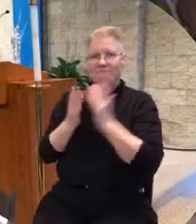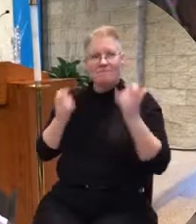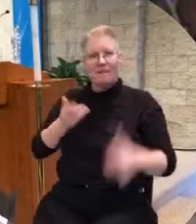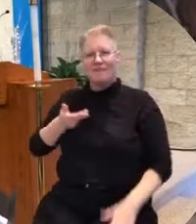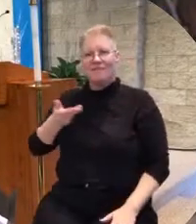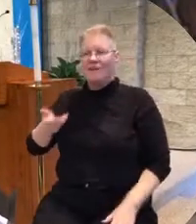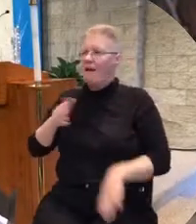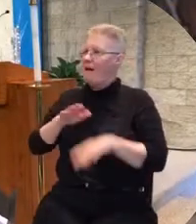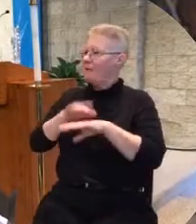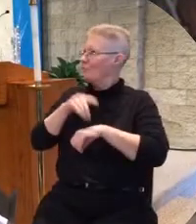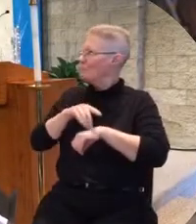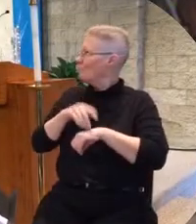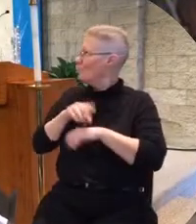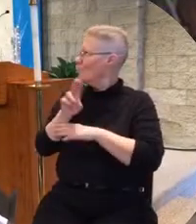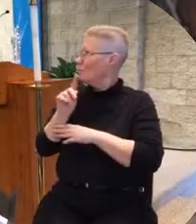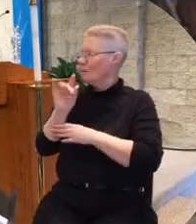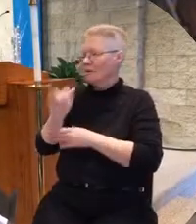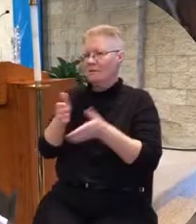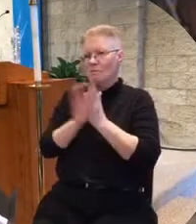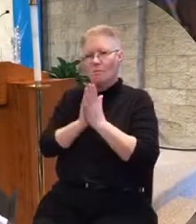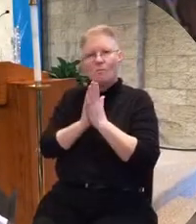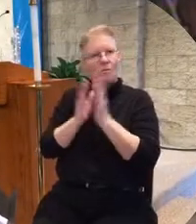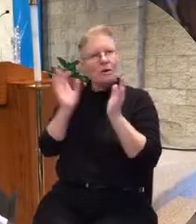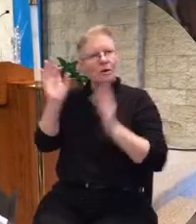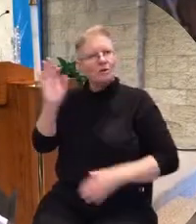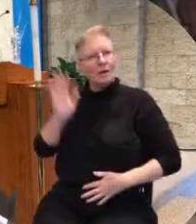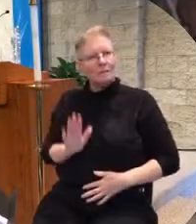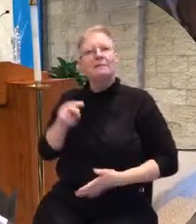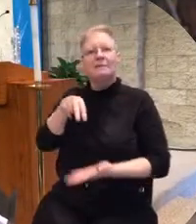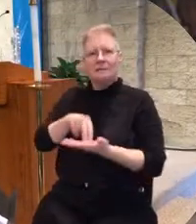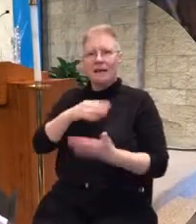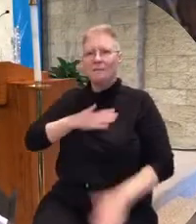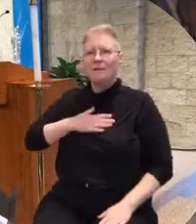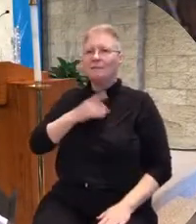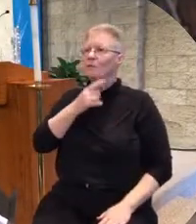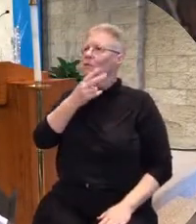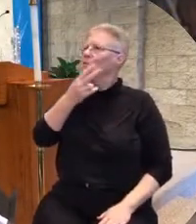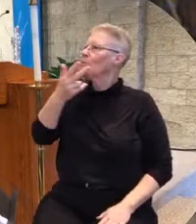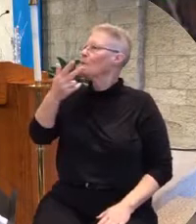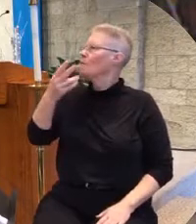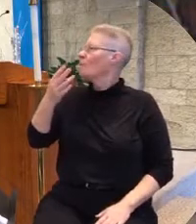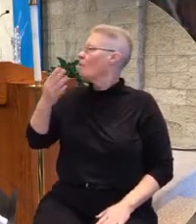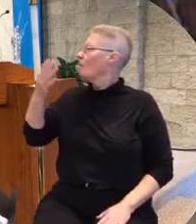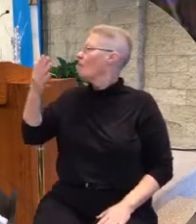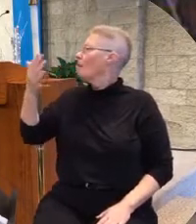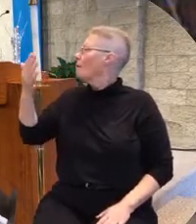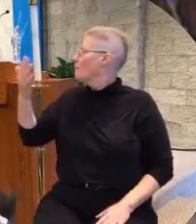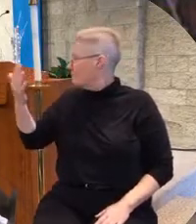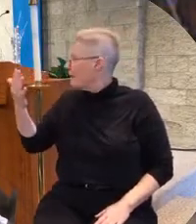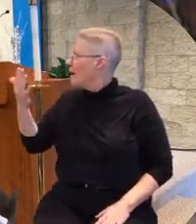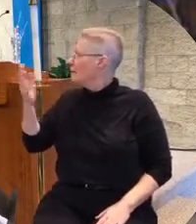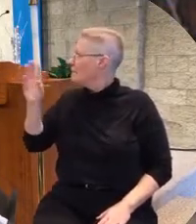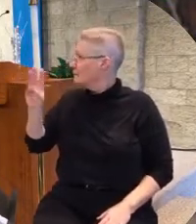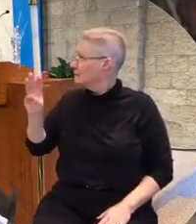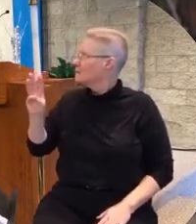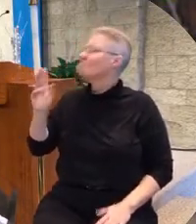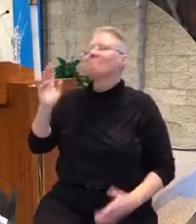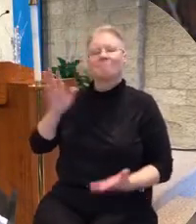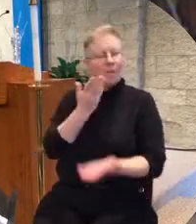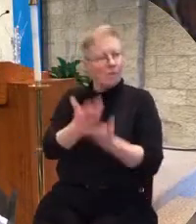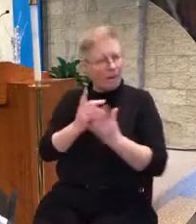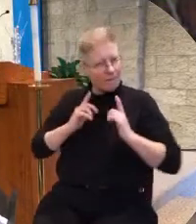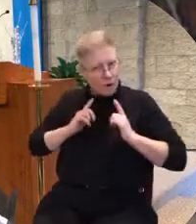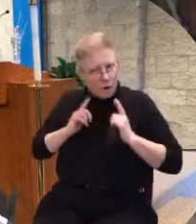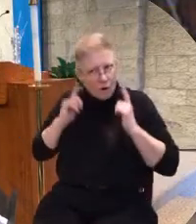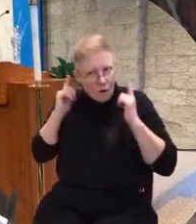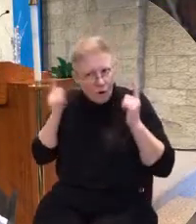Unity Prayer Chaplains to please stand. These individuals arrived early. They held sacred space in this beautiful